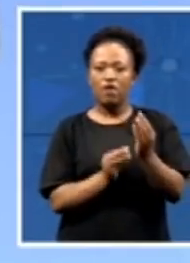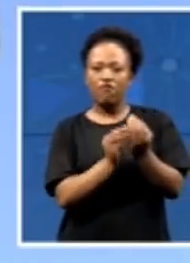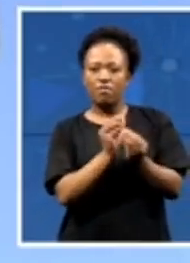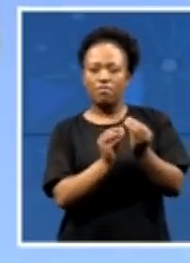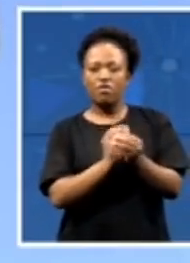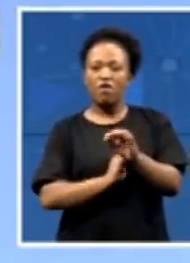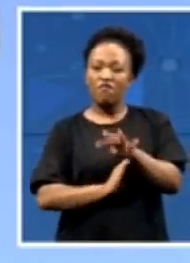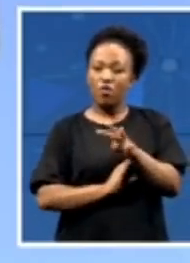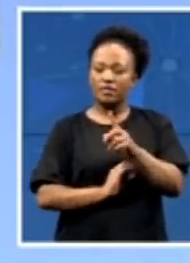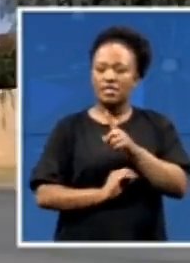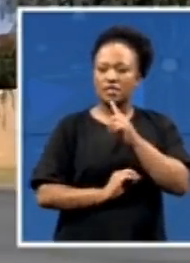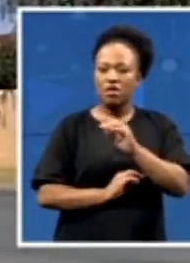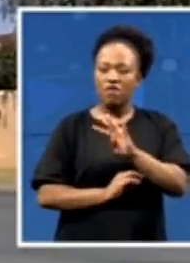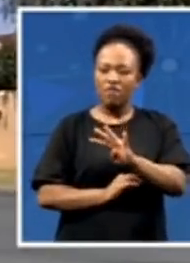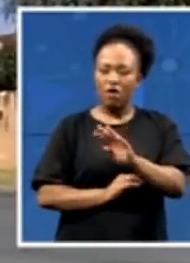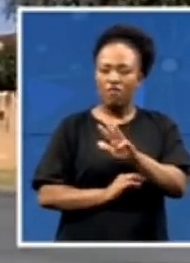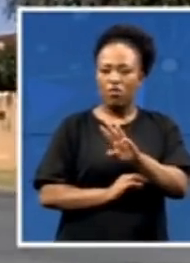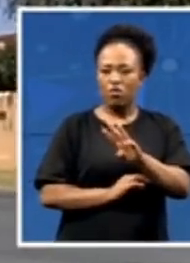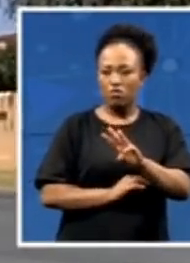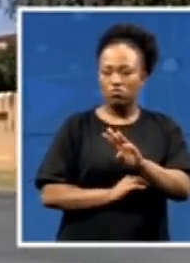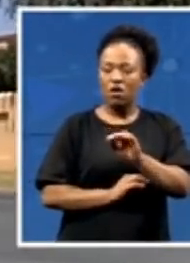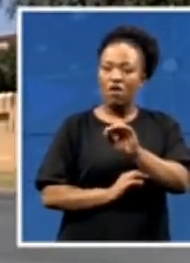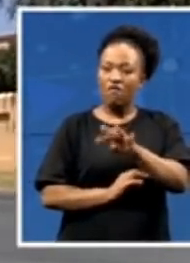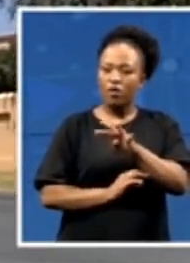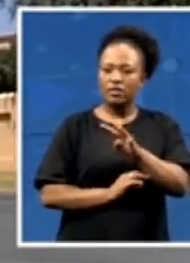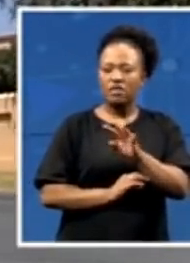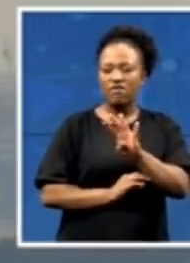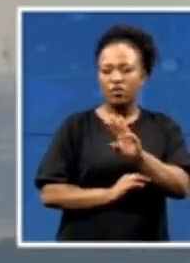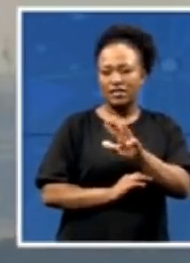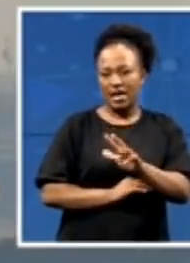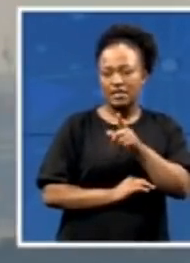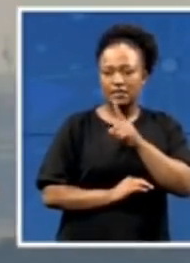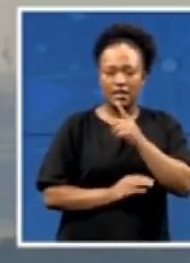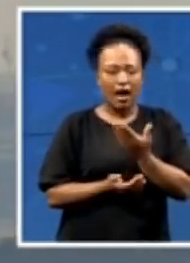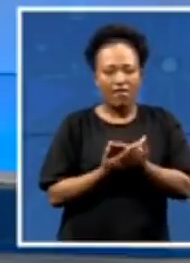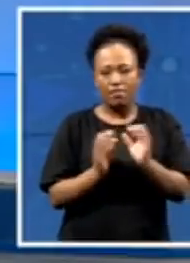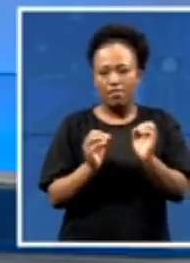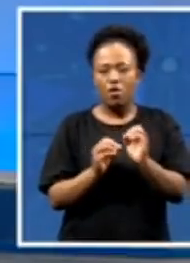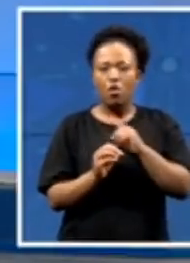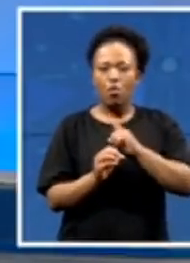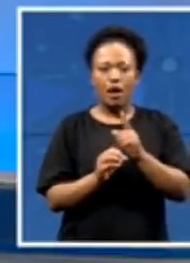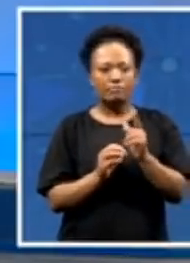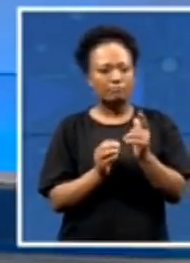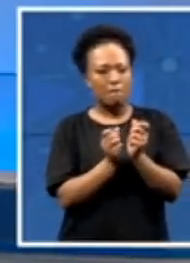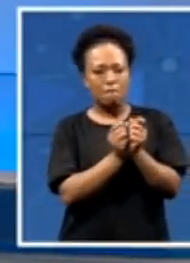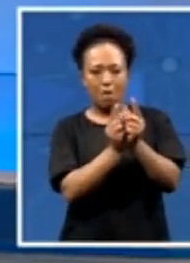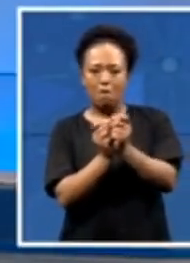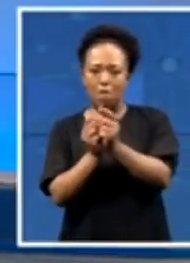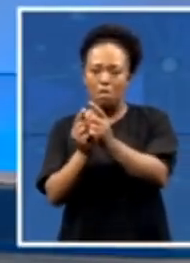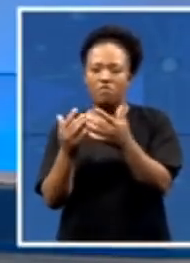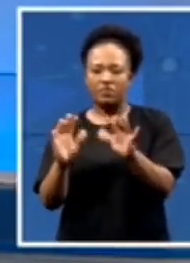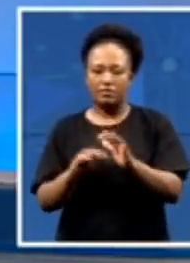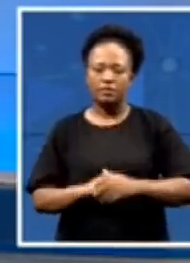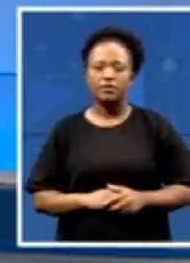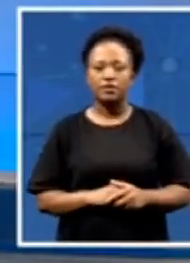14,449 megawatts of capacity is unavailable due to unplanned breakdowns. Let's take you back now to our colleague Vusi Khumalo,